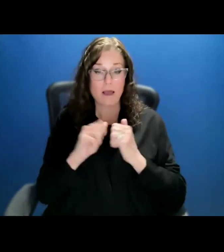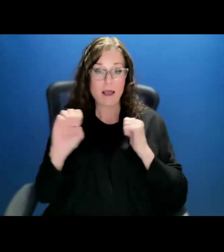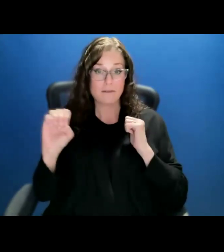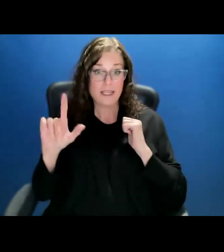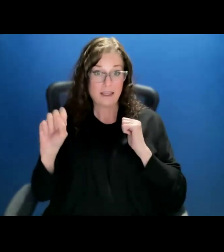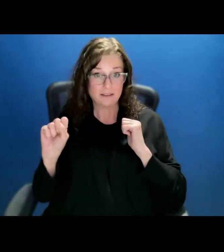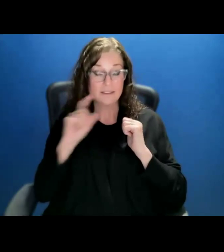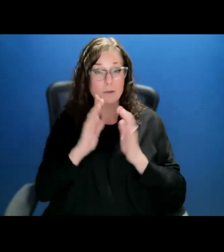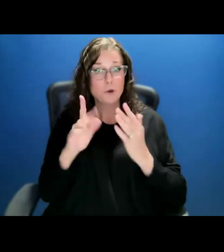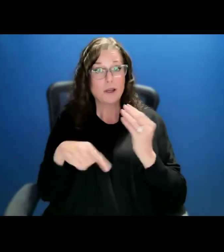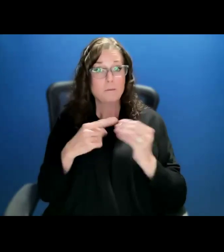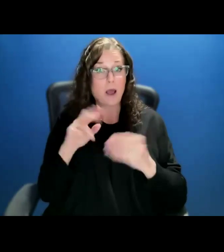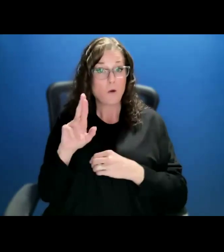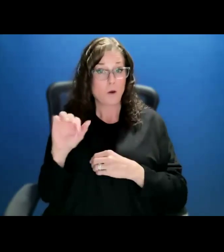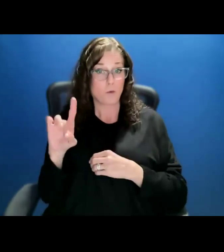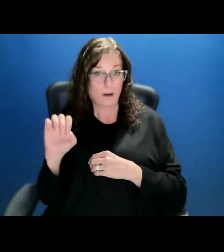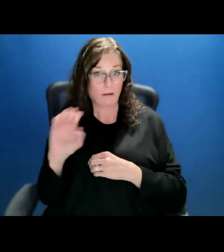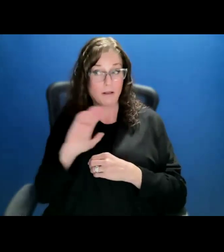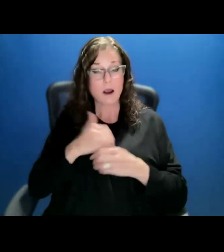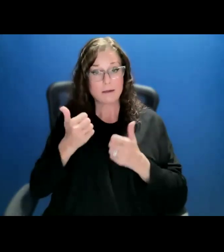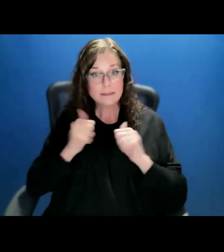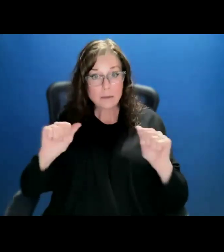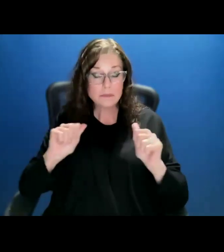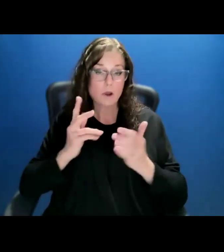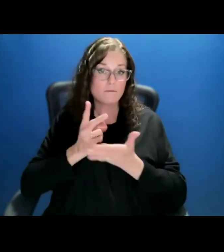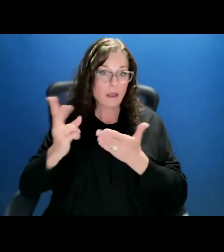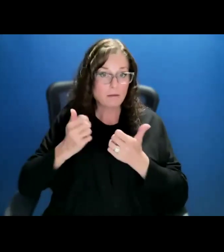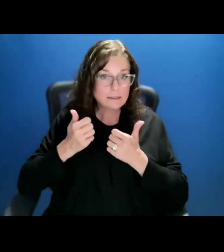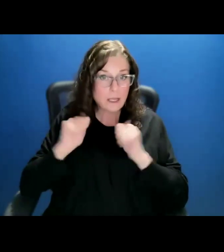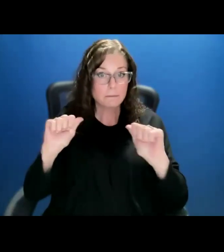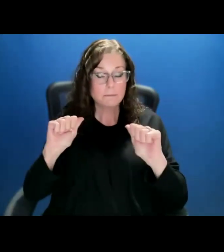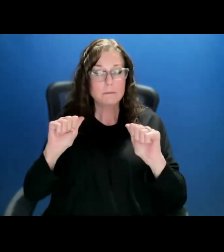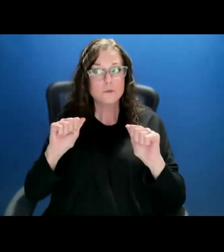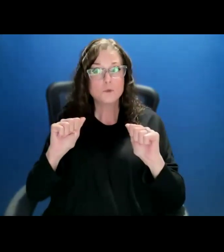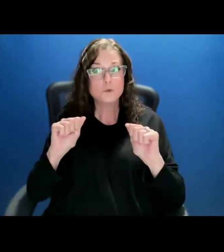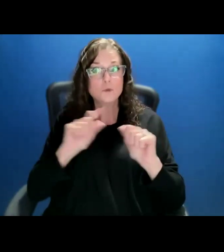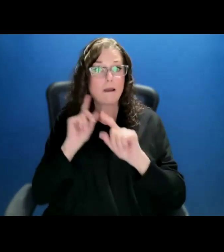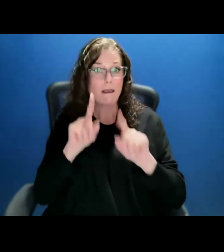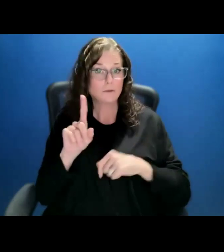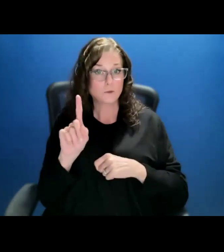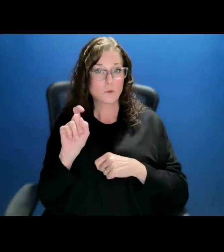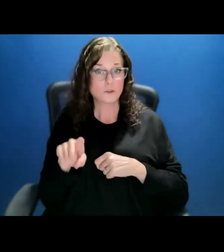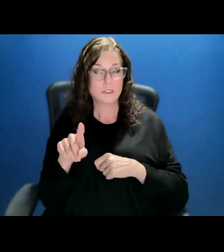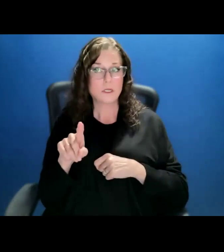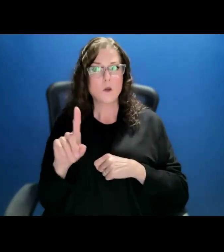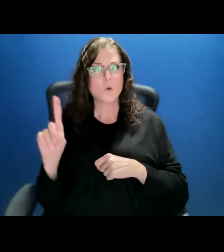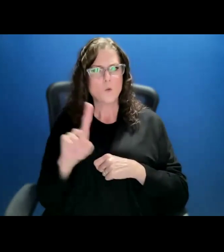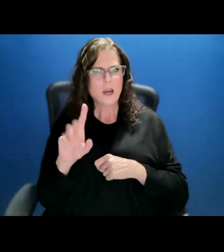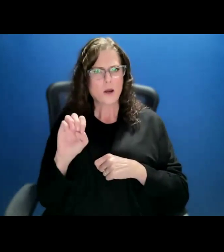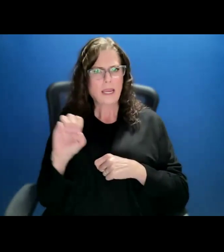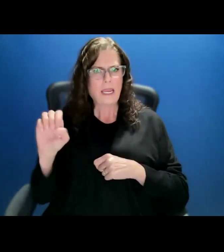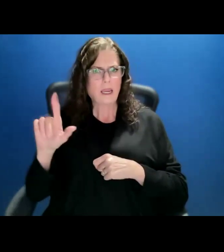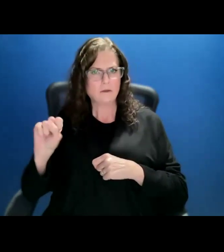riddle. It's about our attempts, our many failed attempts, to answer the question of where eels come